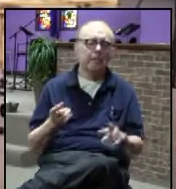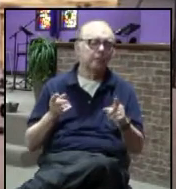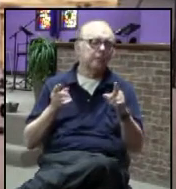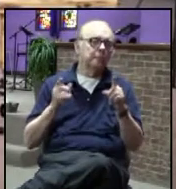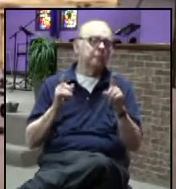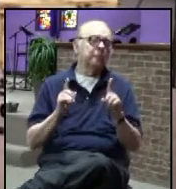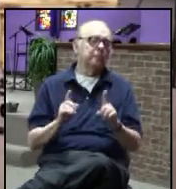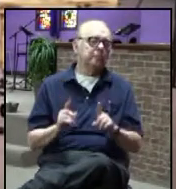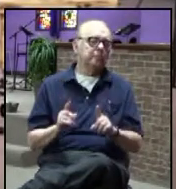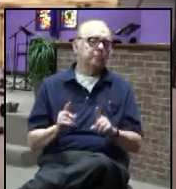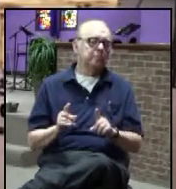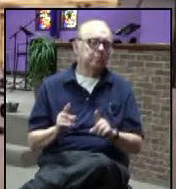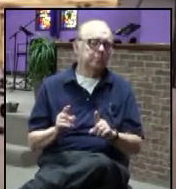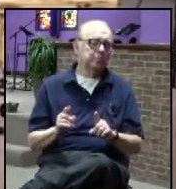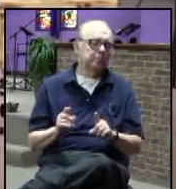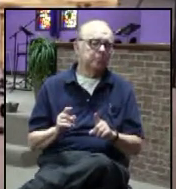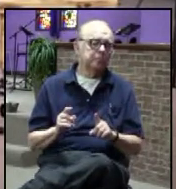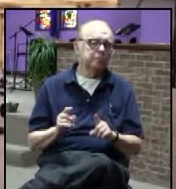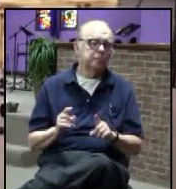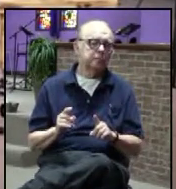when